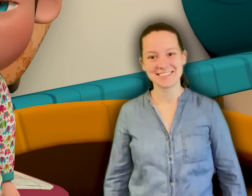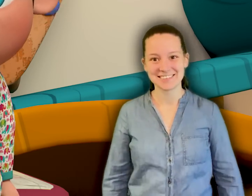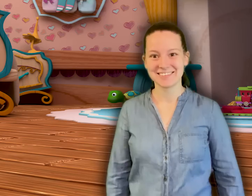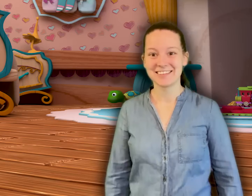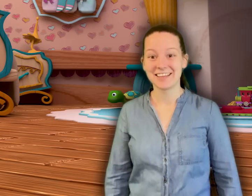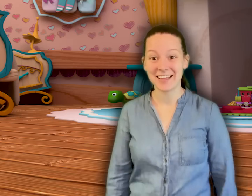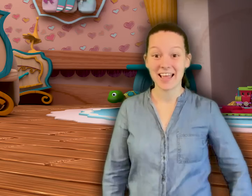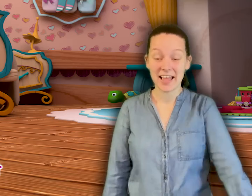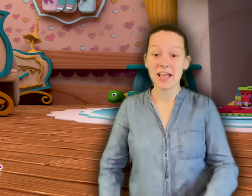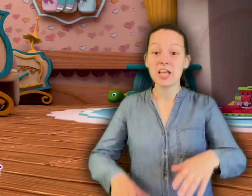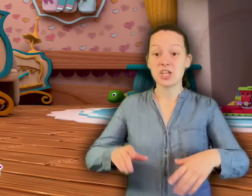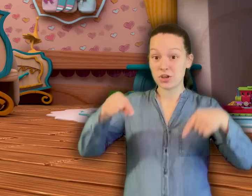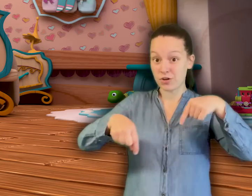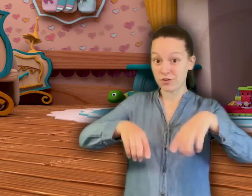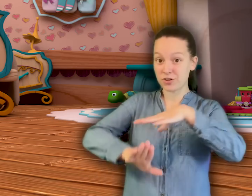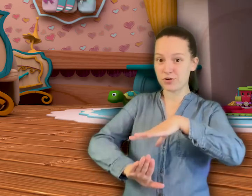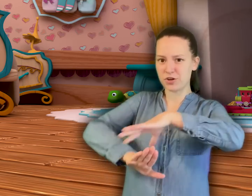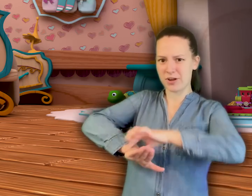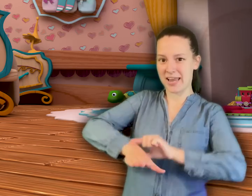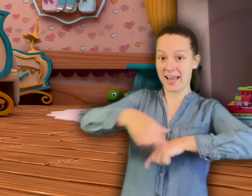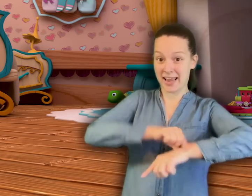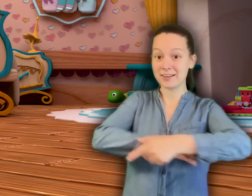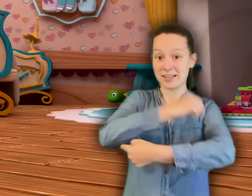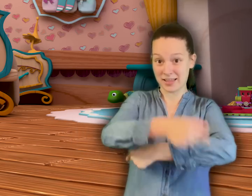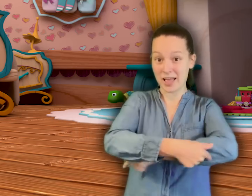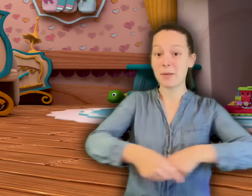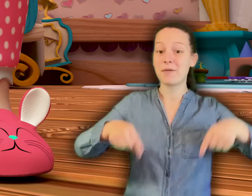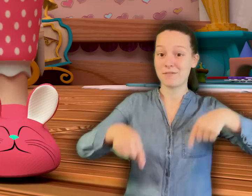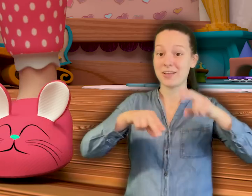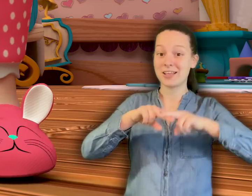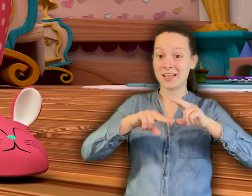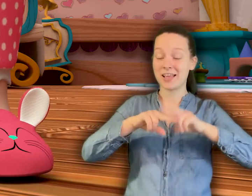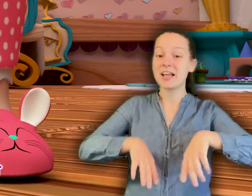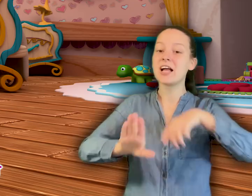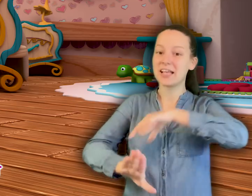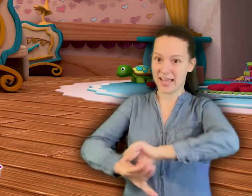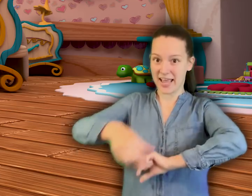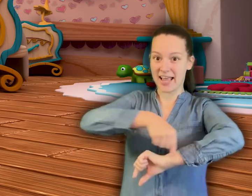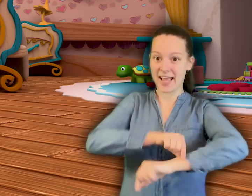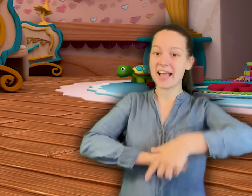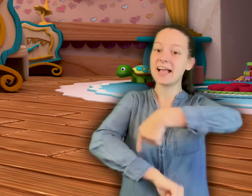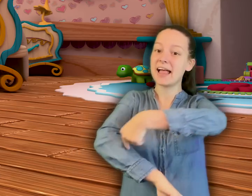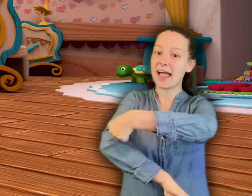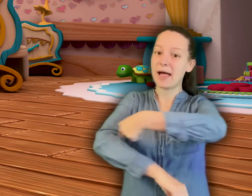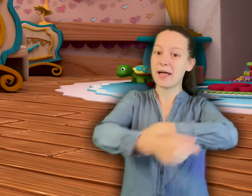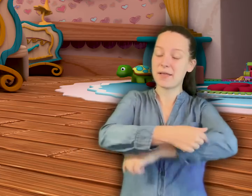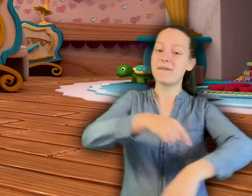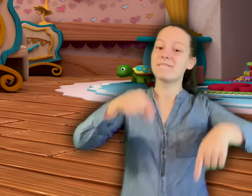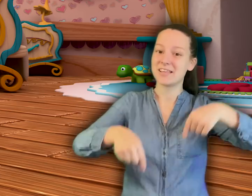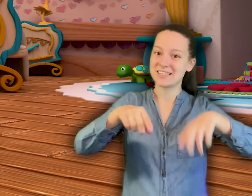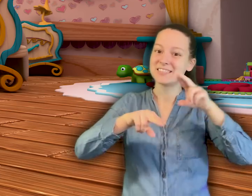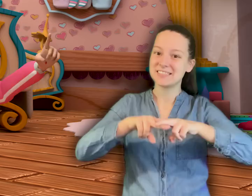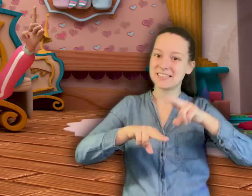toes ankles elbows feet and seat feet and seat ankles elbows feet and seat feet